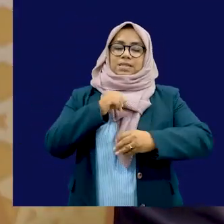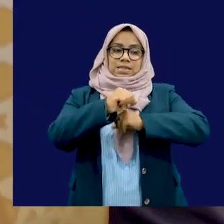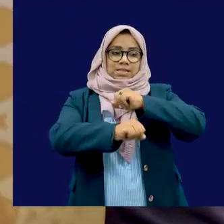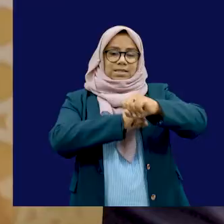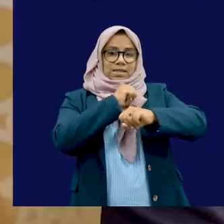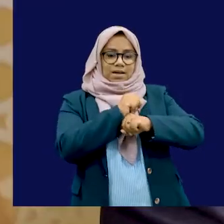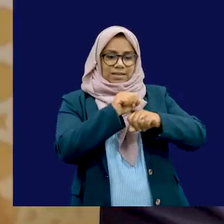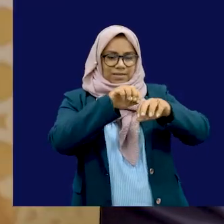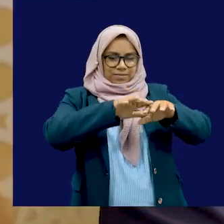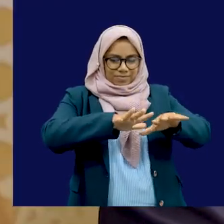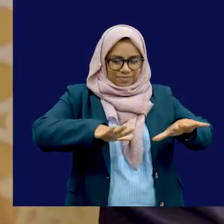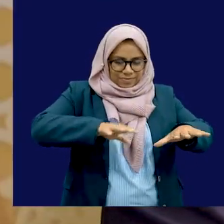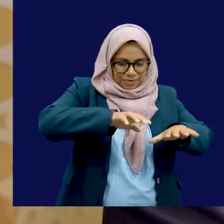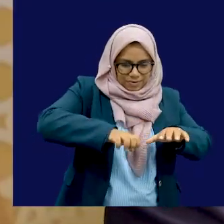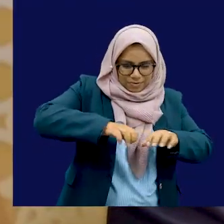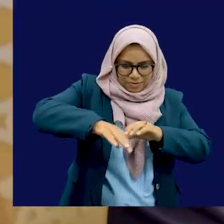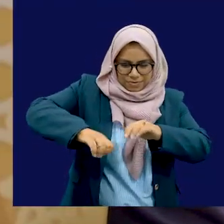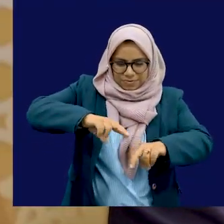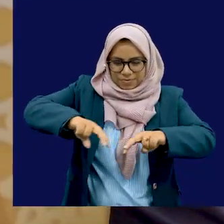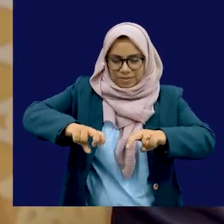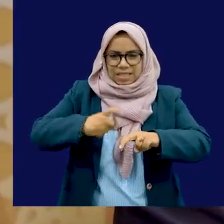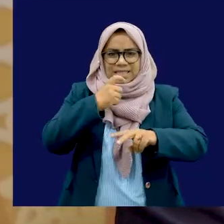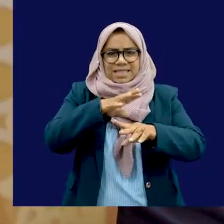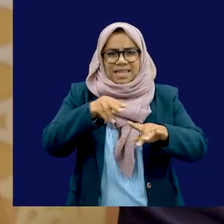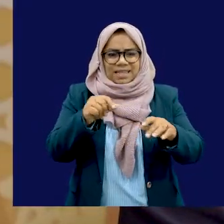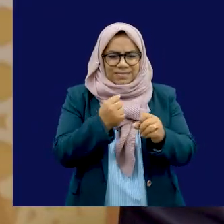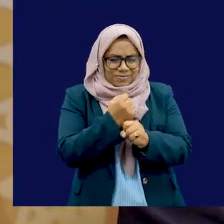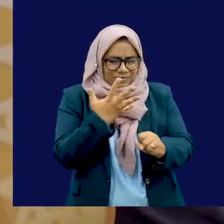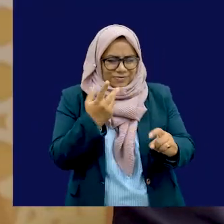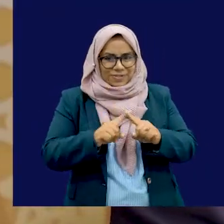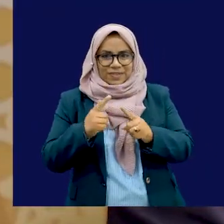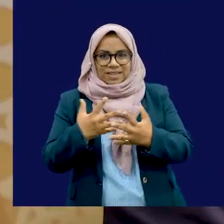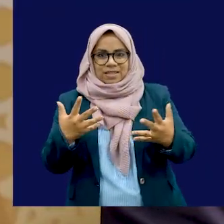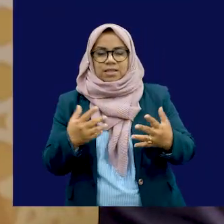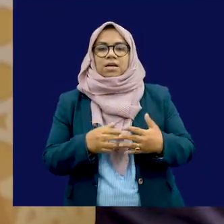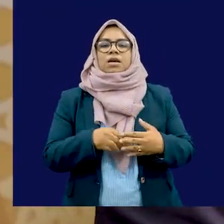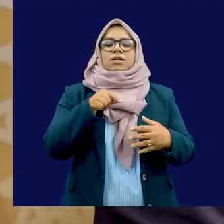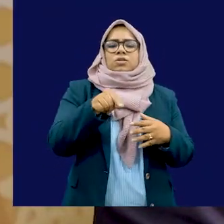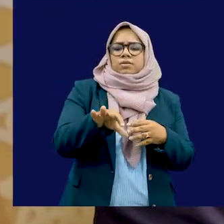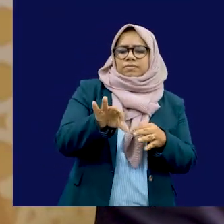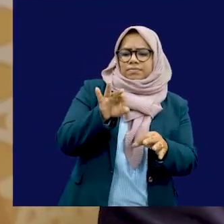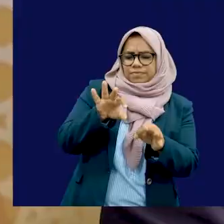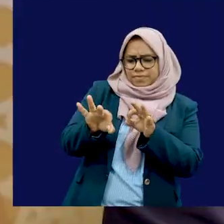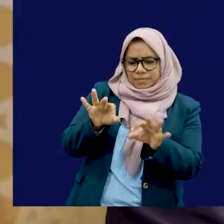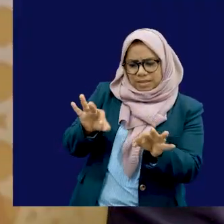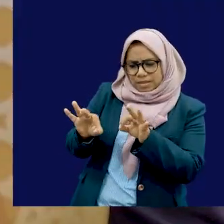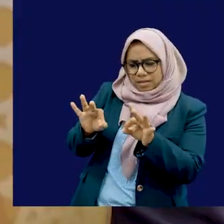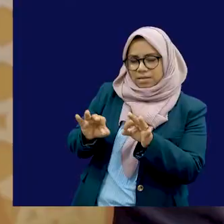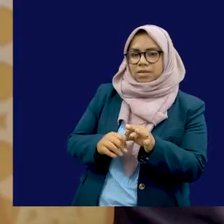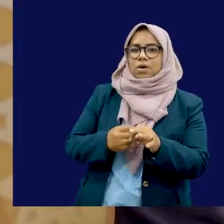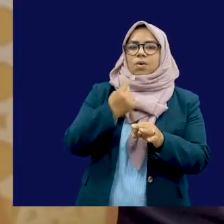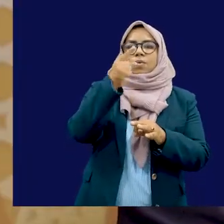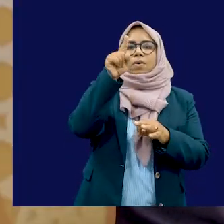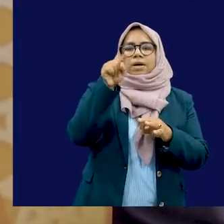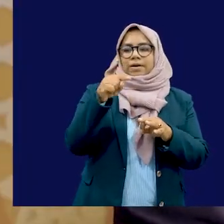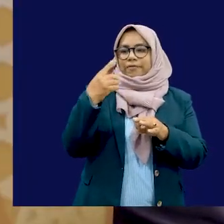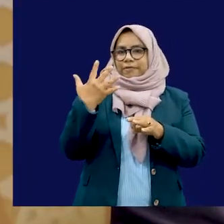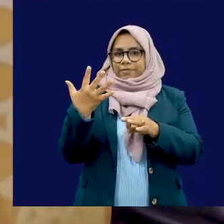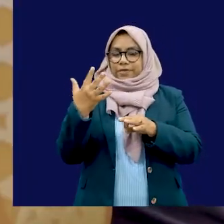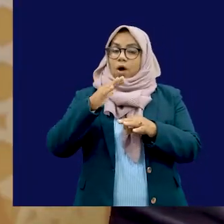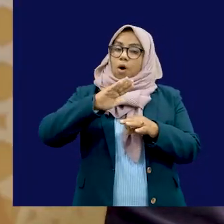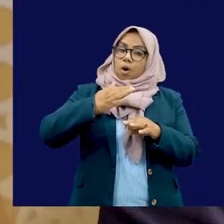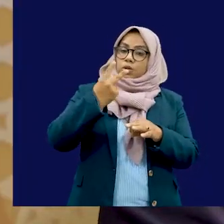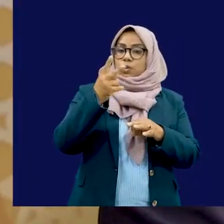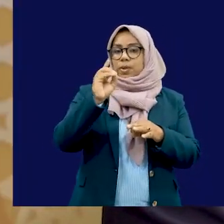era. Islam mandates that when these treasures are extracted, 1/5, or in other